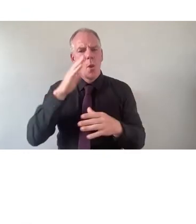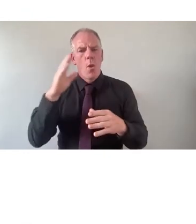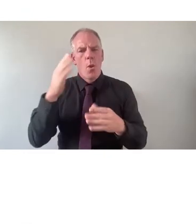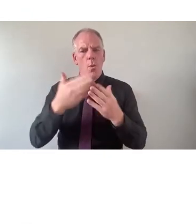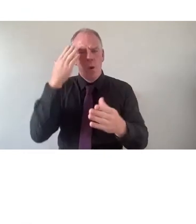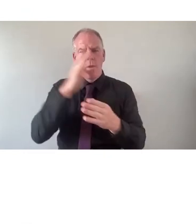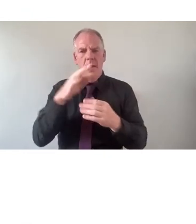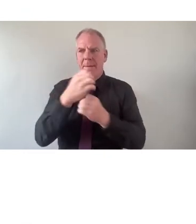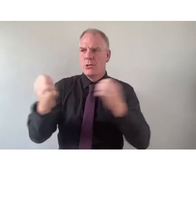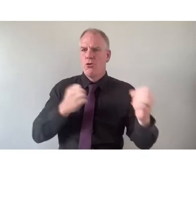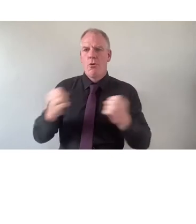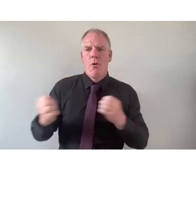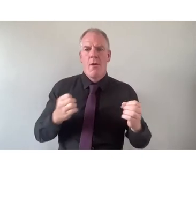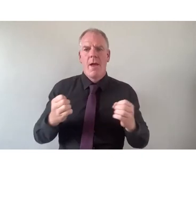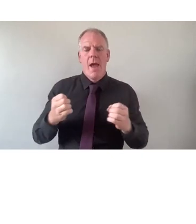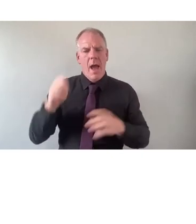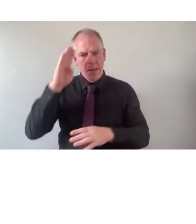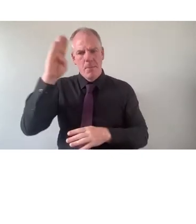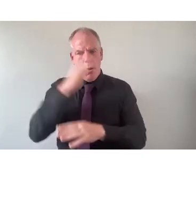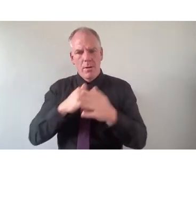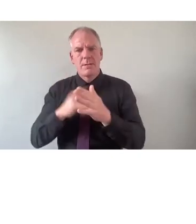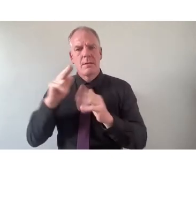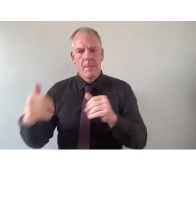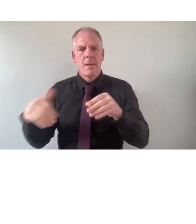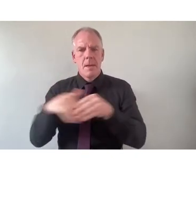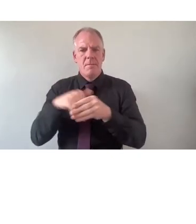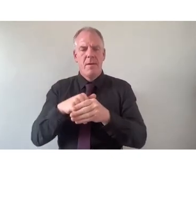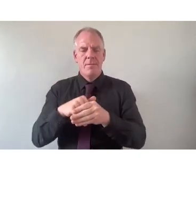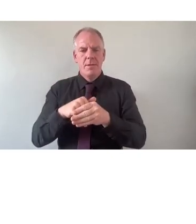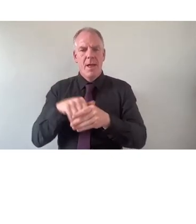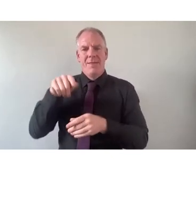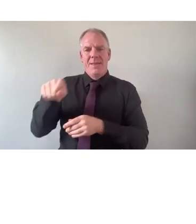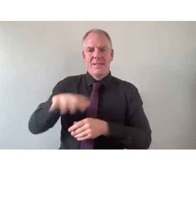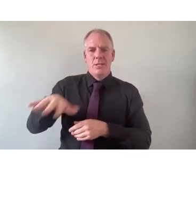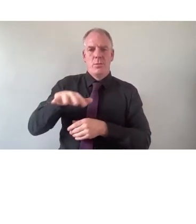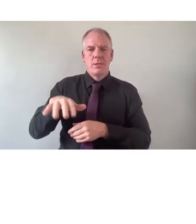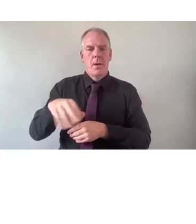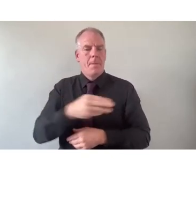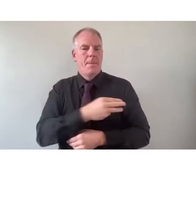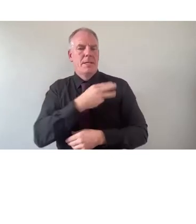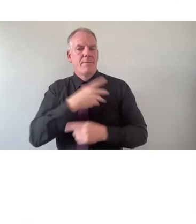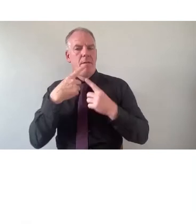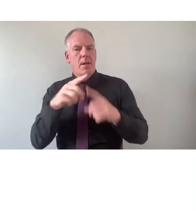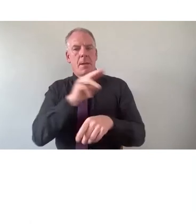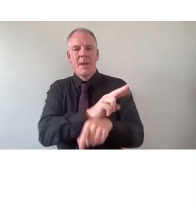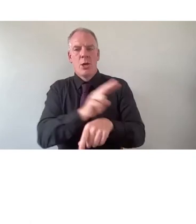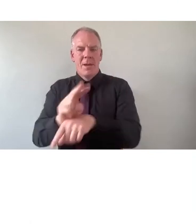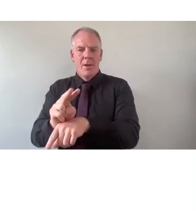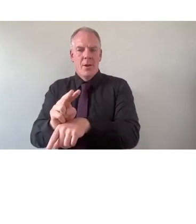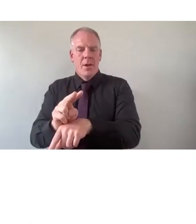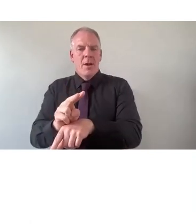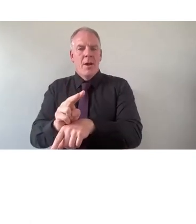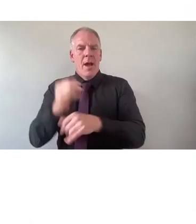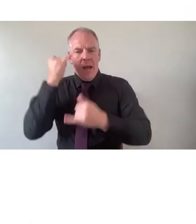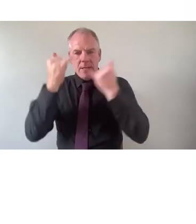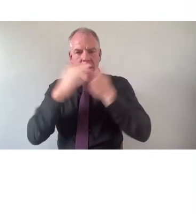the employer organization can play a fundamental role. In this context, I think we are very pleased for the launch of the peer-to-peer initiative called Employers